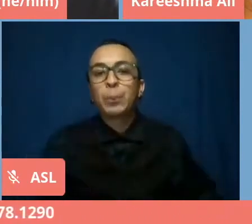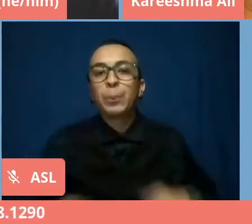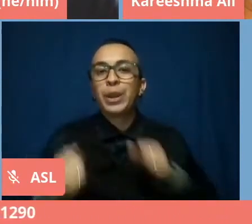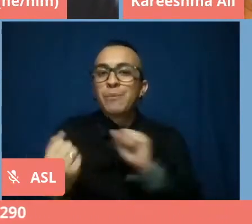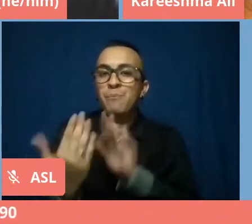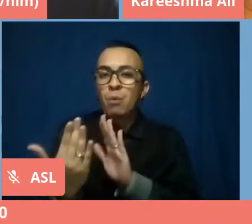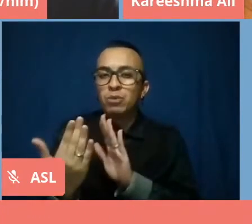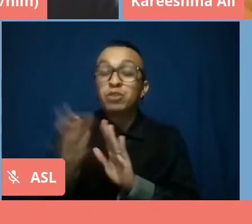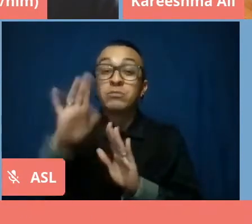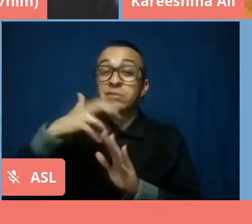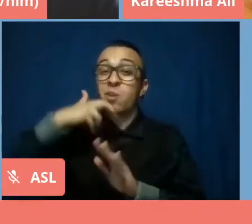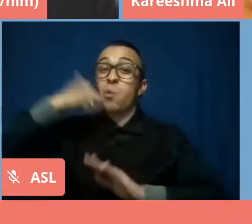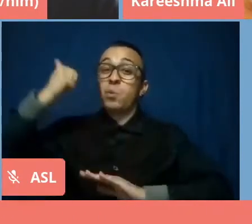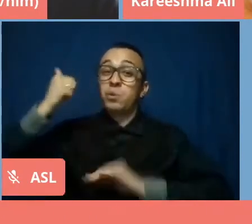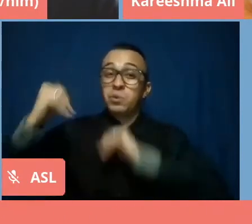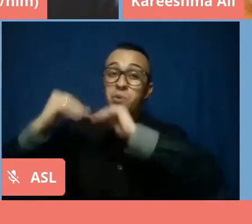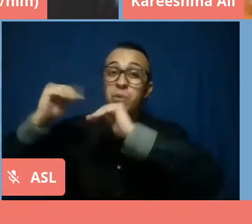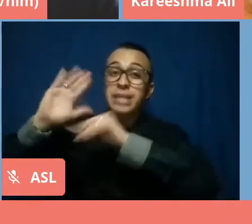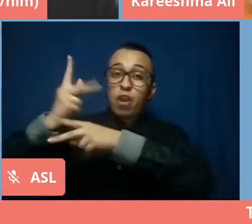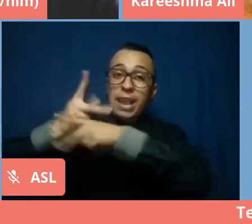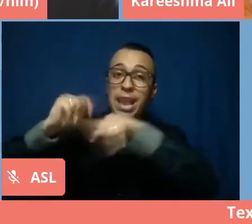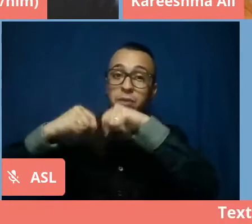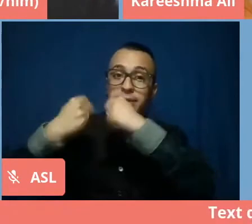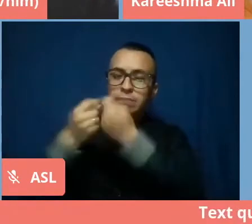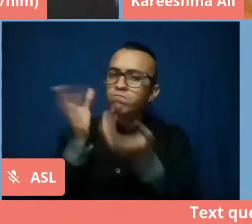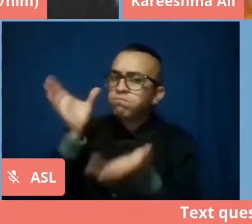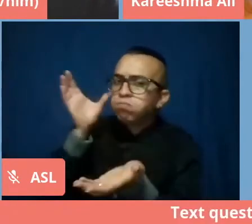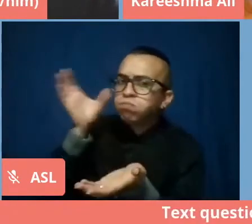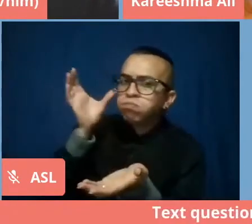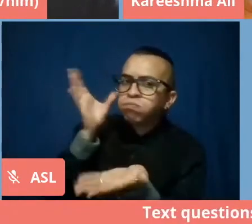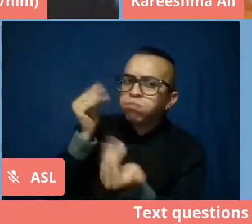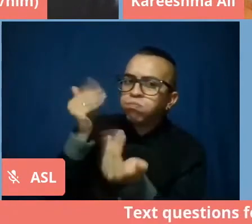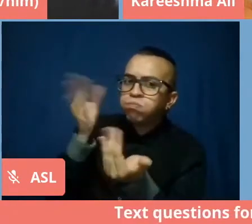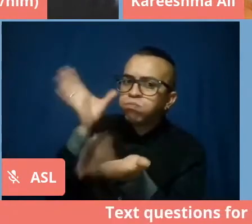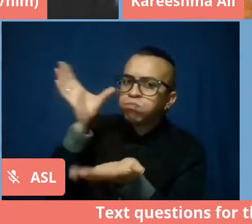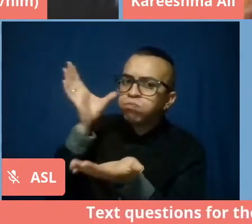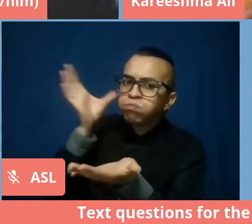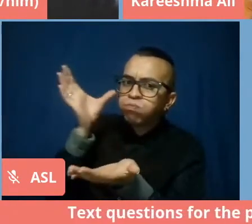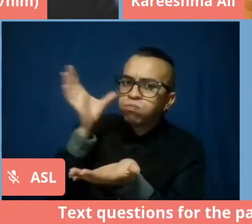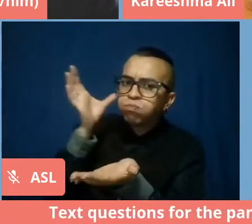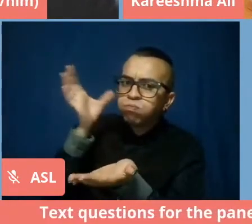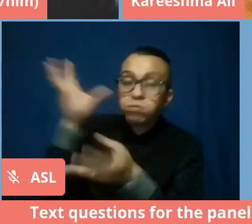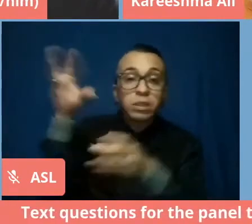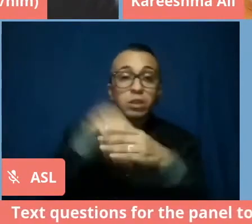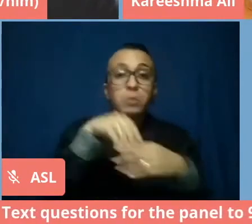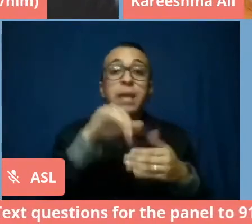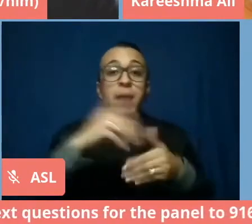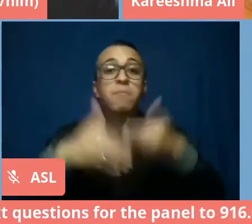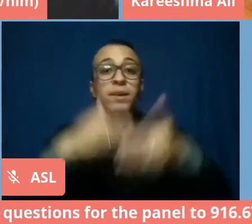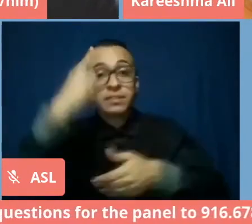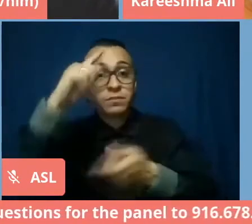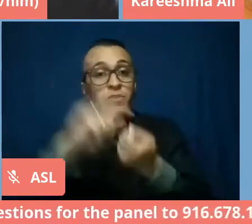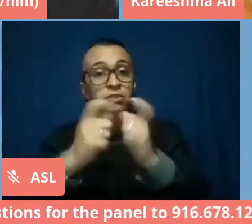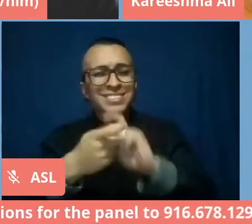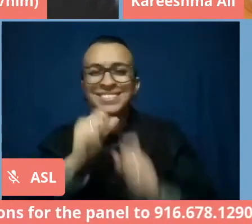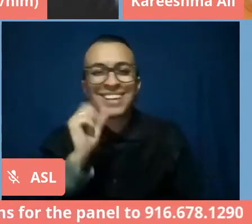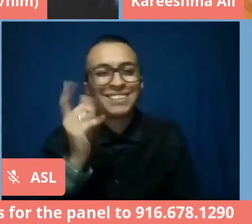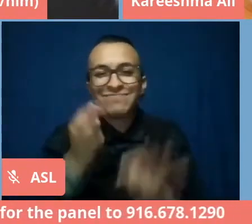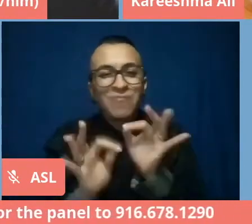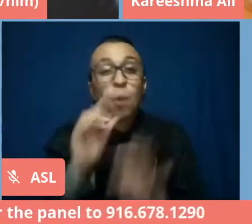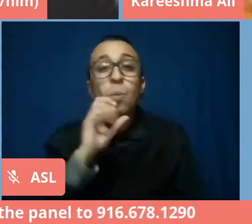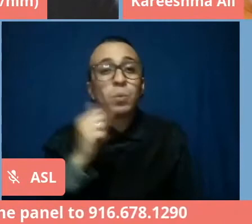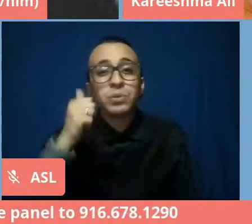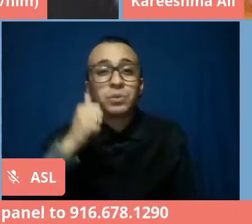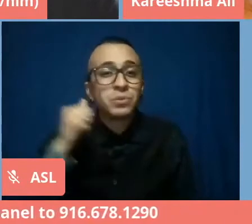older adults and their care teams and including them in the process of change, and not just the older adults that are most